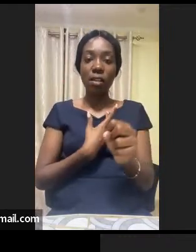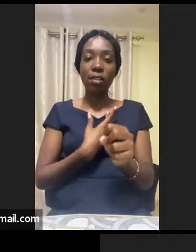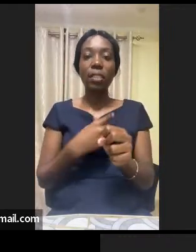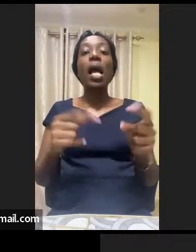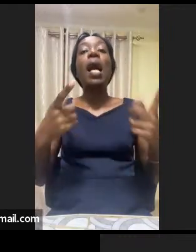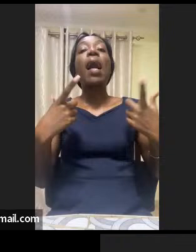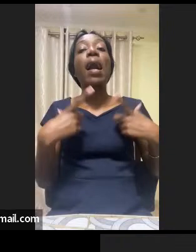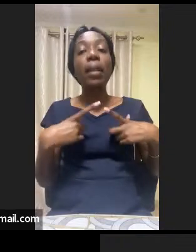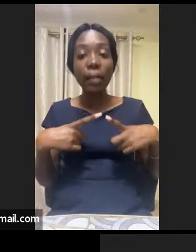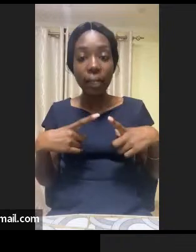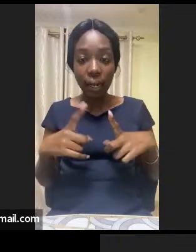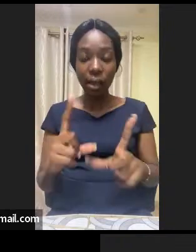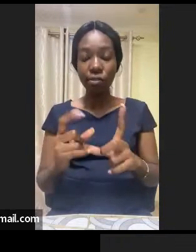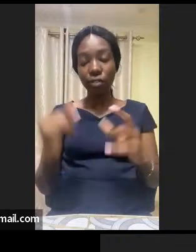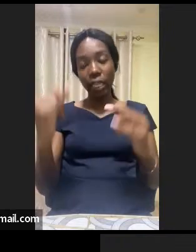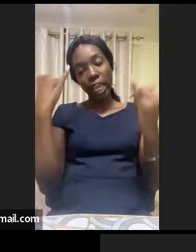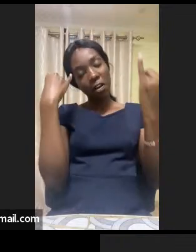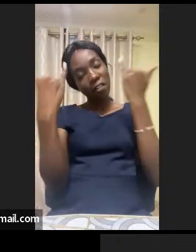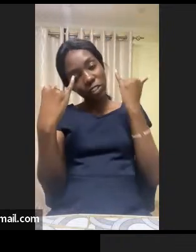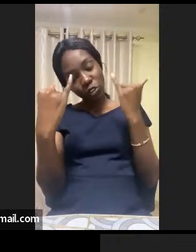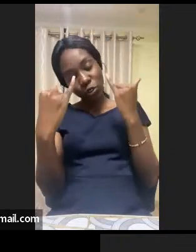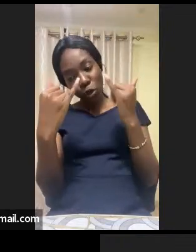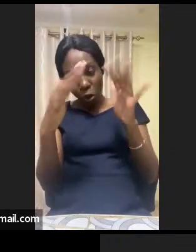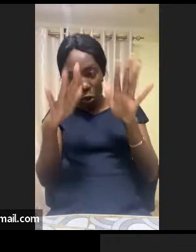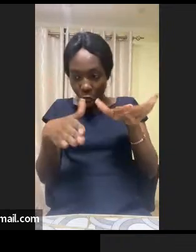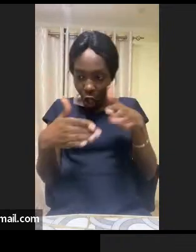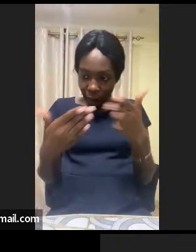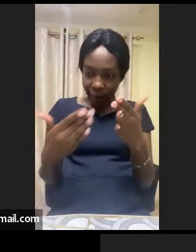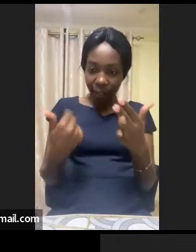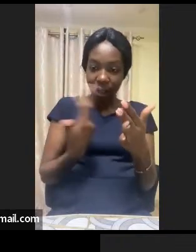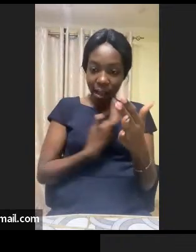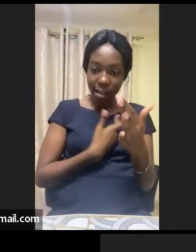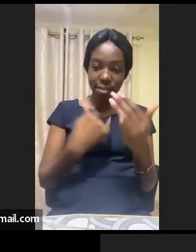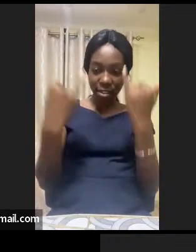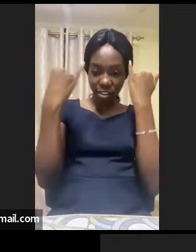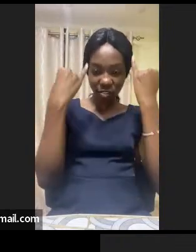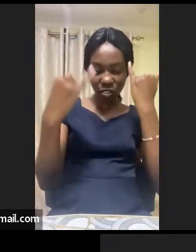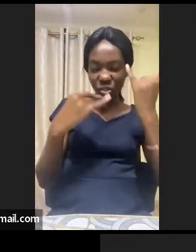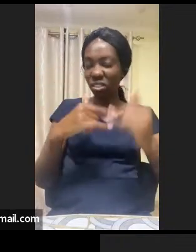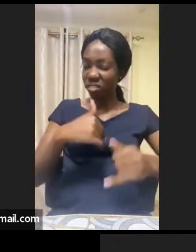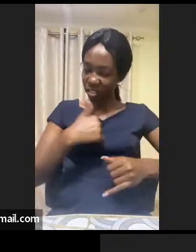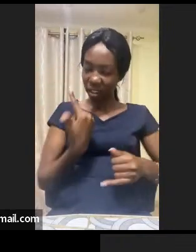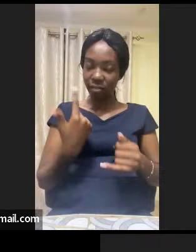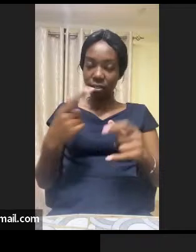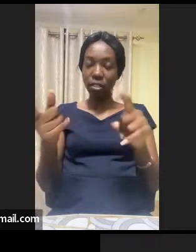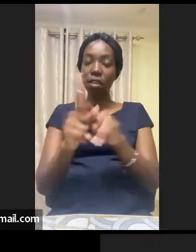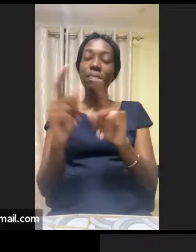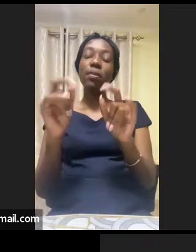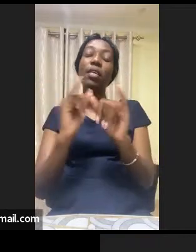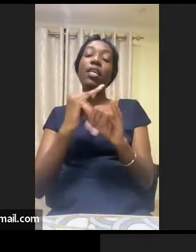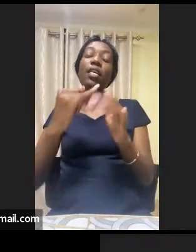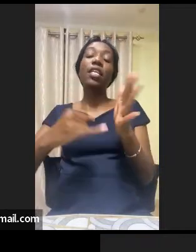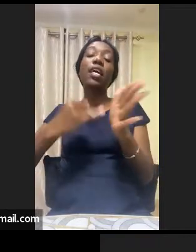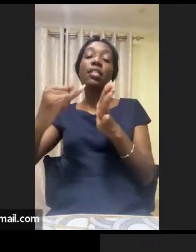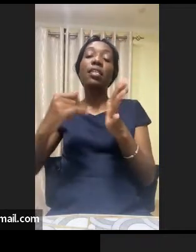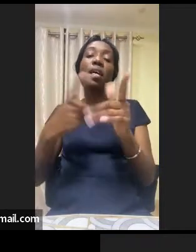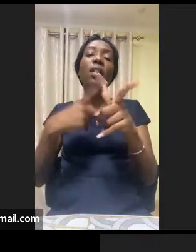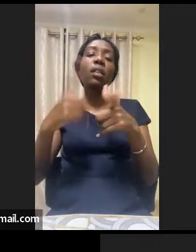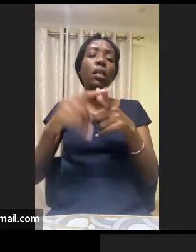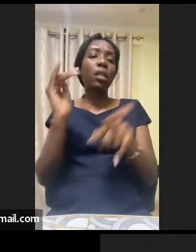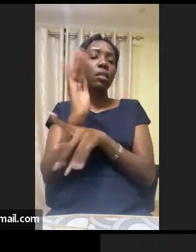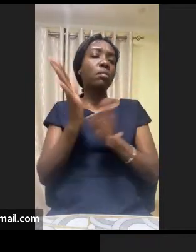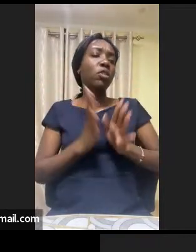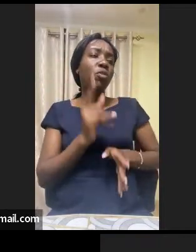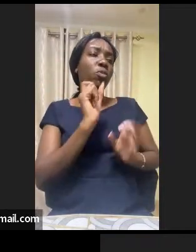allowing innovation, or are we innovative enough as industries to allow people to even exit early